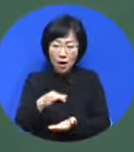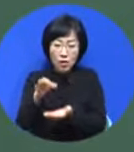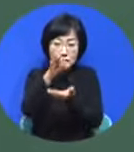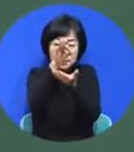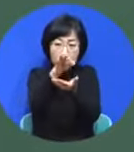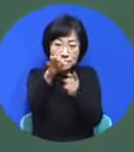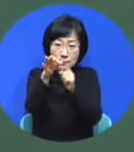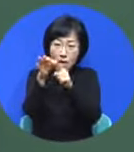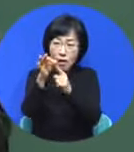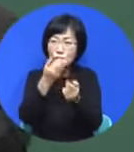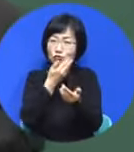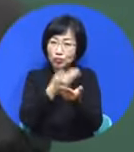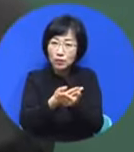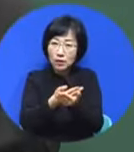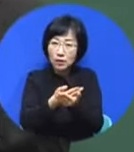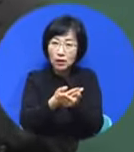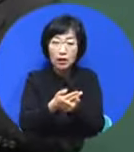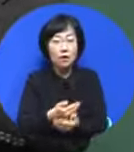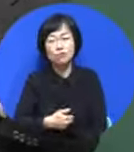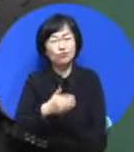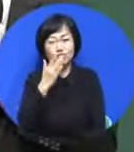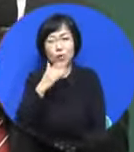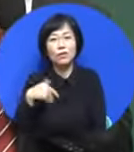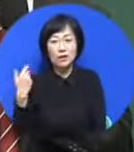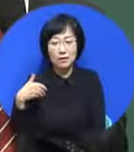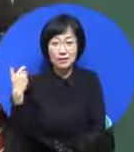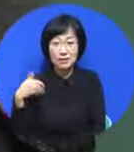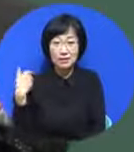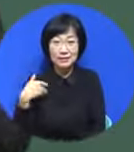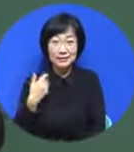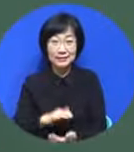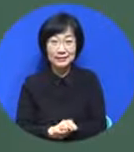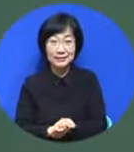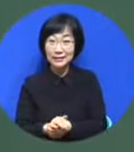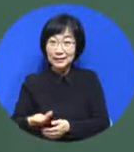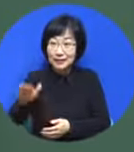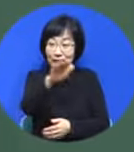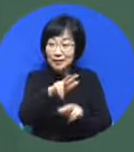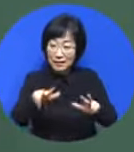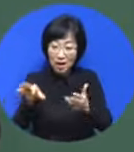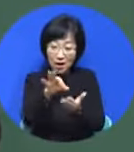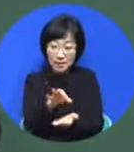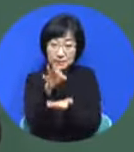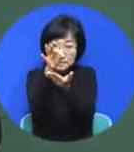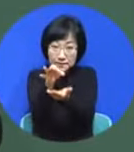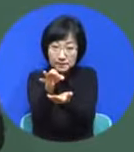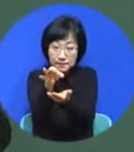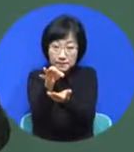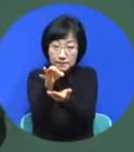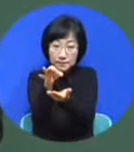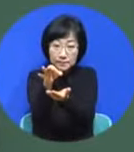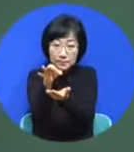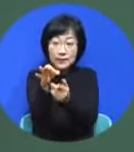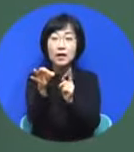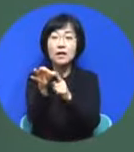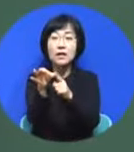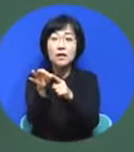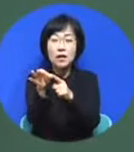Your offering that you give to your own different churches, you know how precious that is? People don't even know that. You give your offering, right?